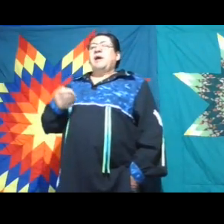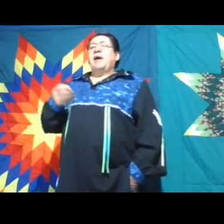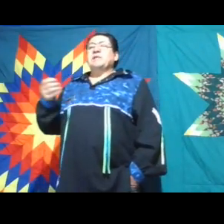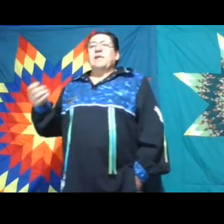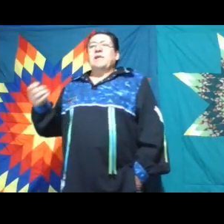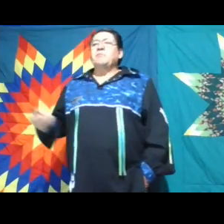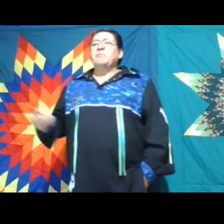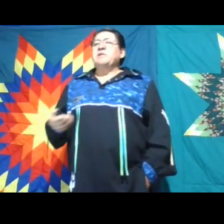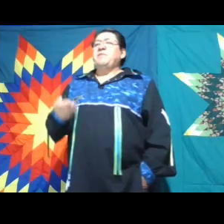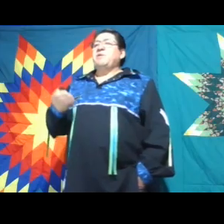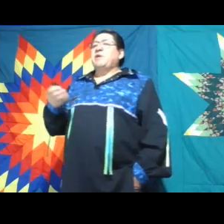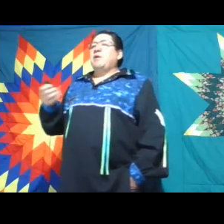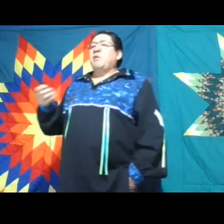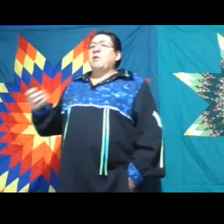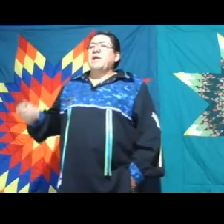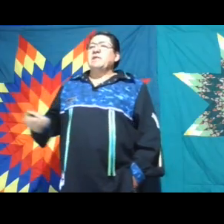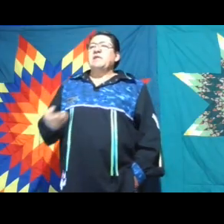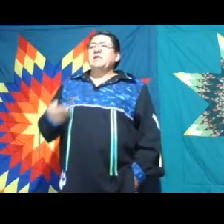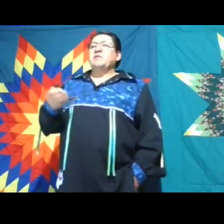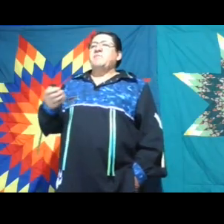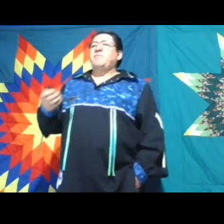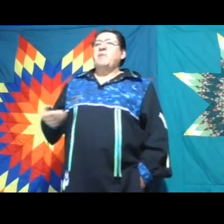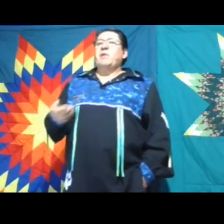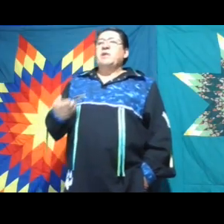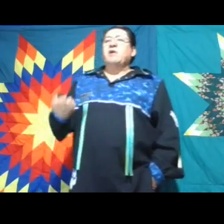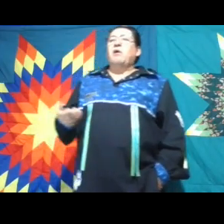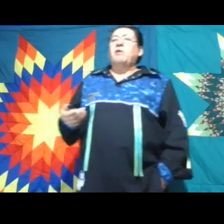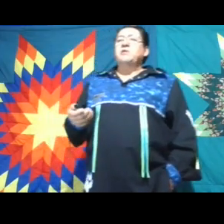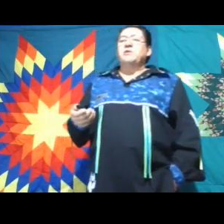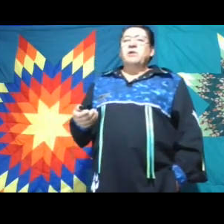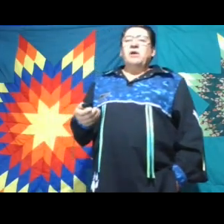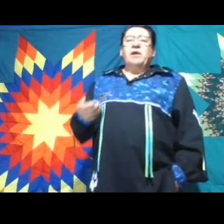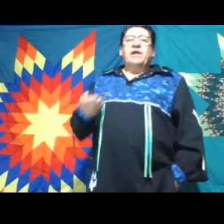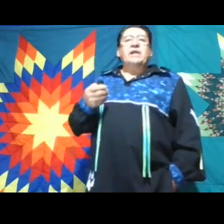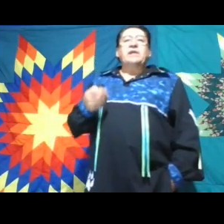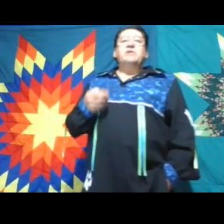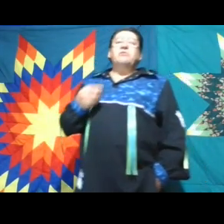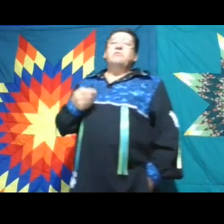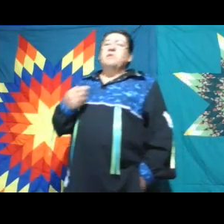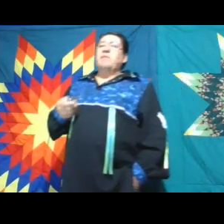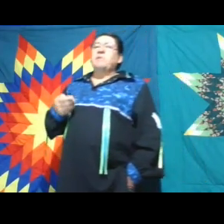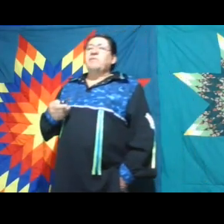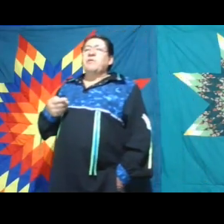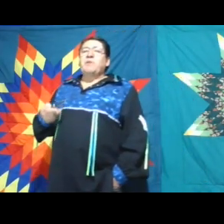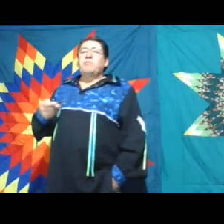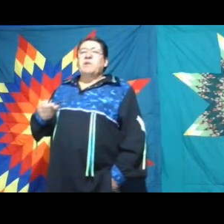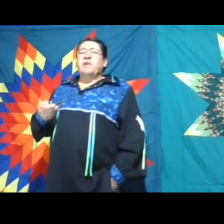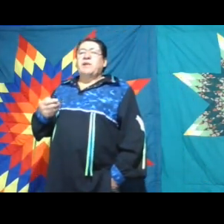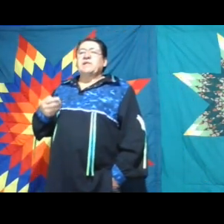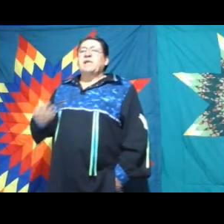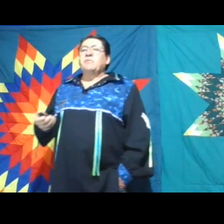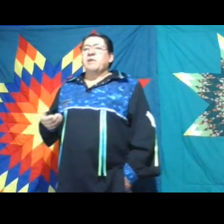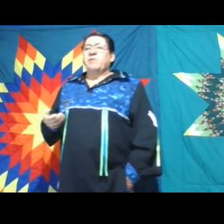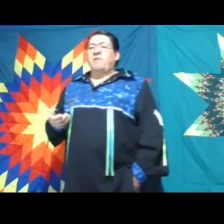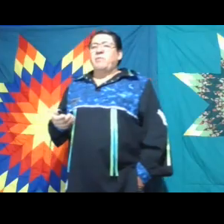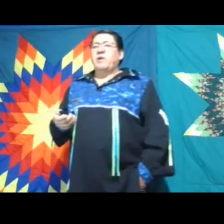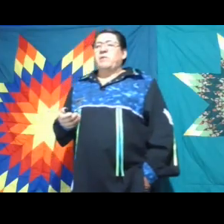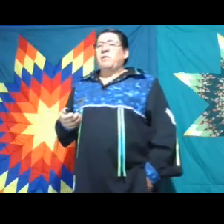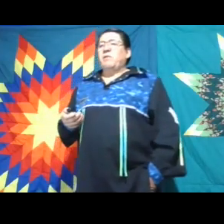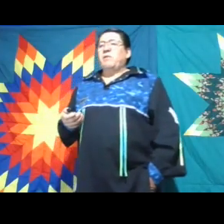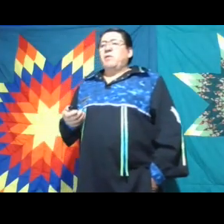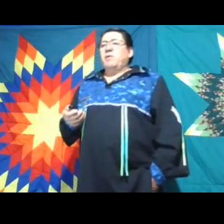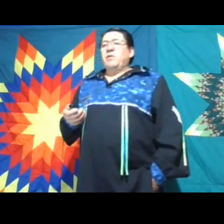organization, assessments of your organization's environment and culture. Get a true level of commitment and assessment